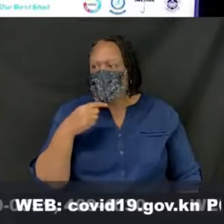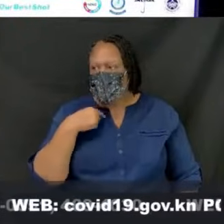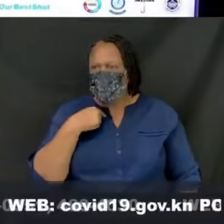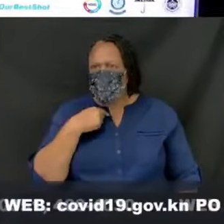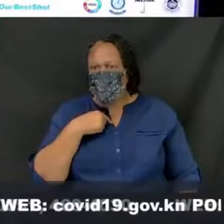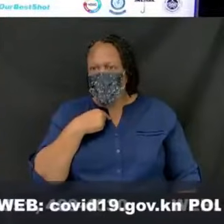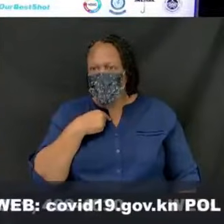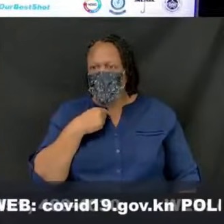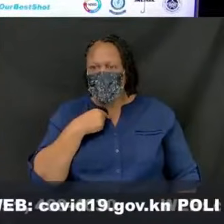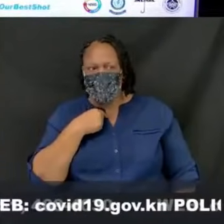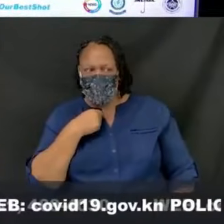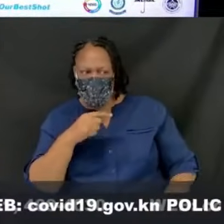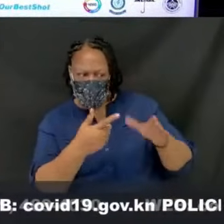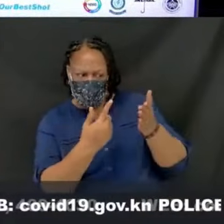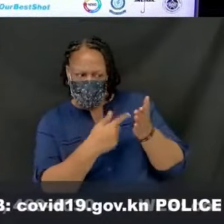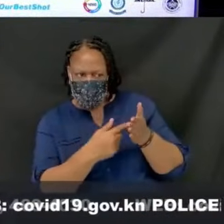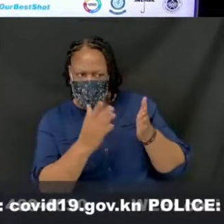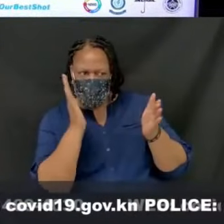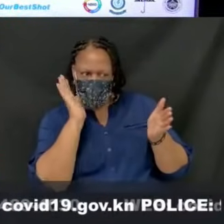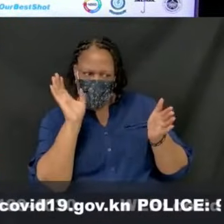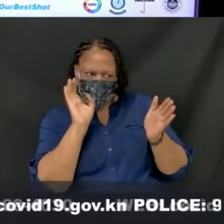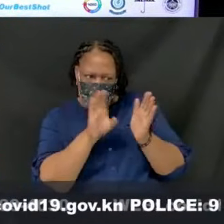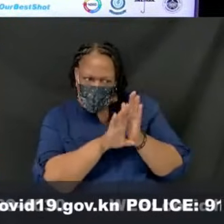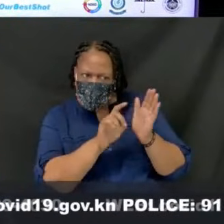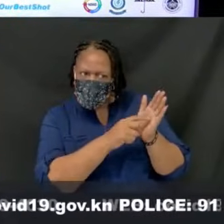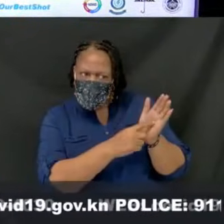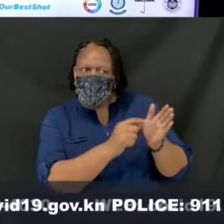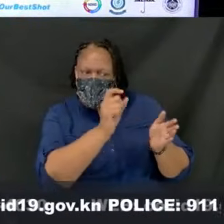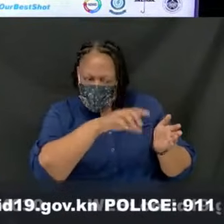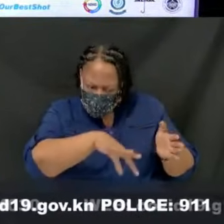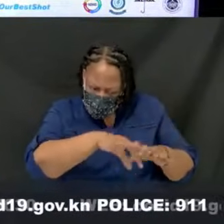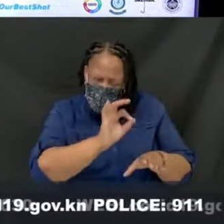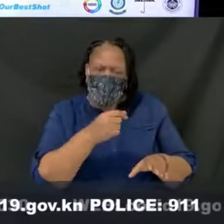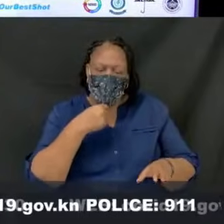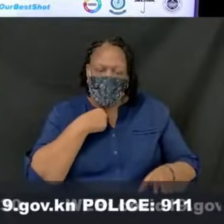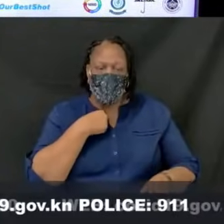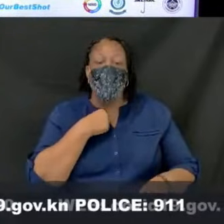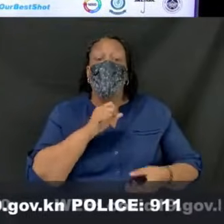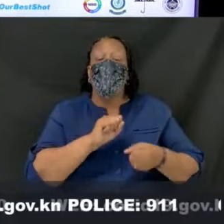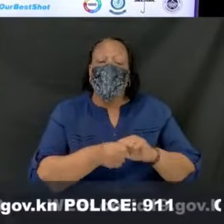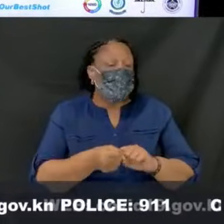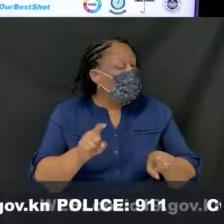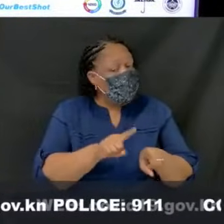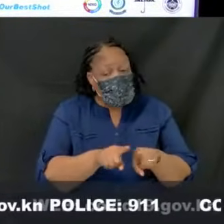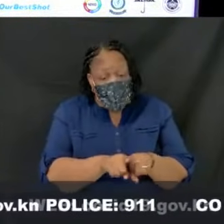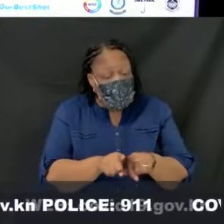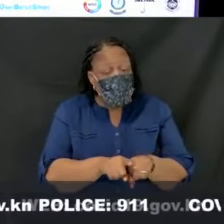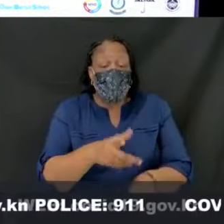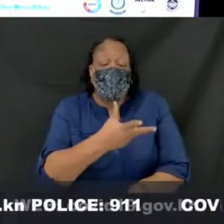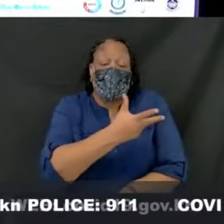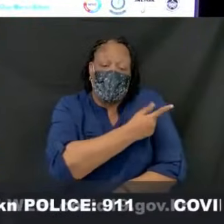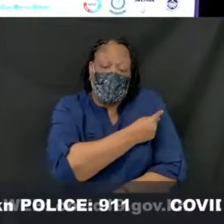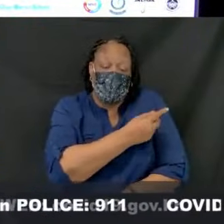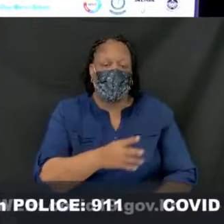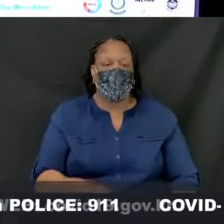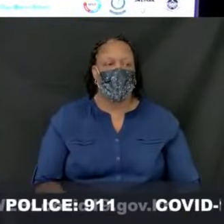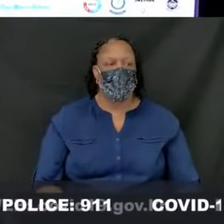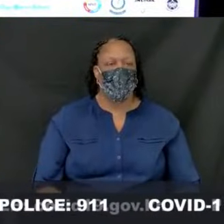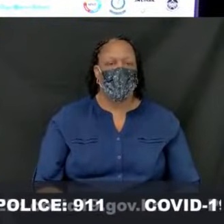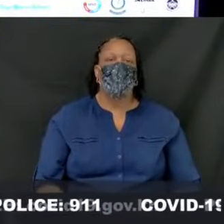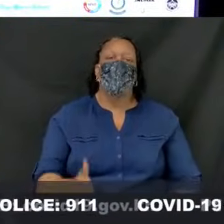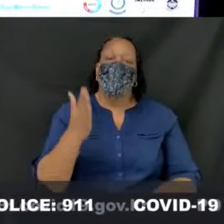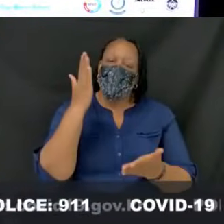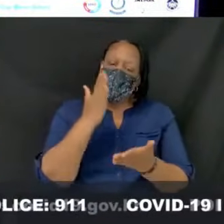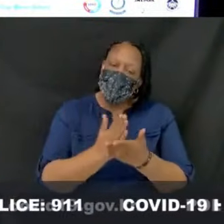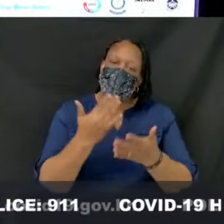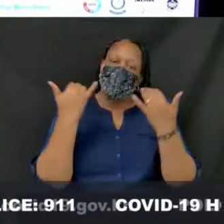and unambiguous message that the vaccines are safe and effective. It is time for us to stop playing politics with